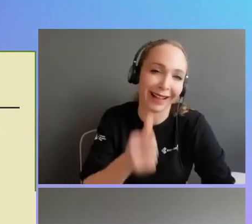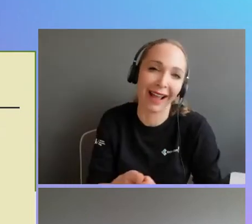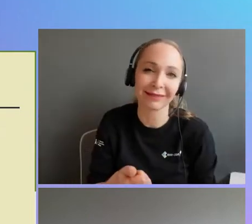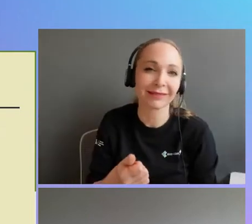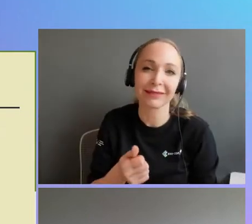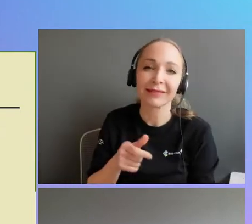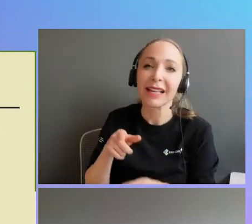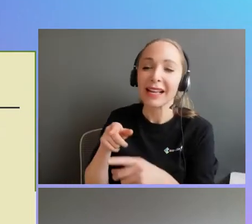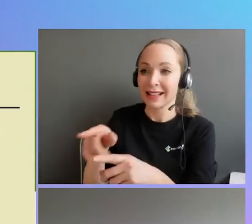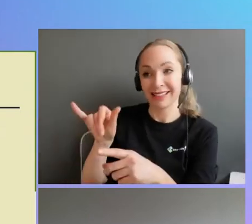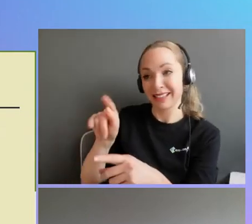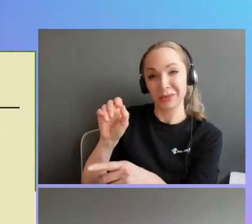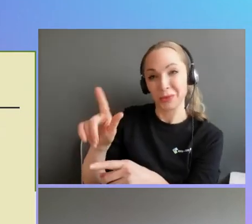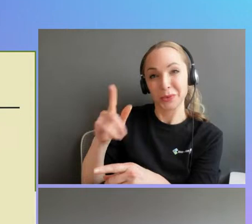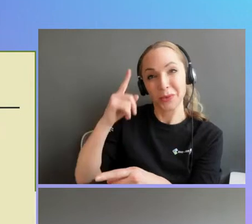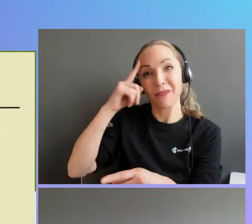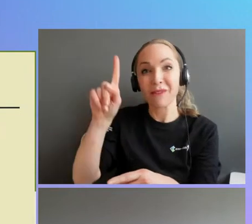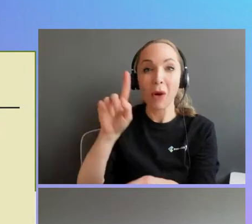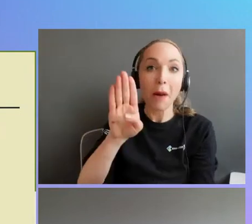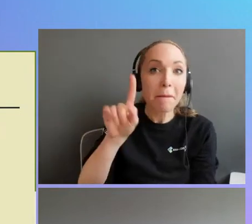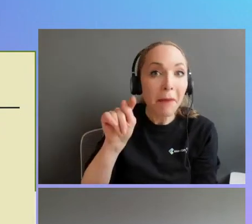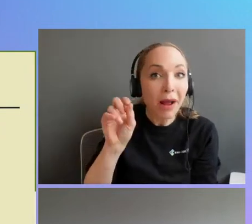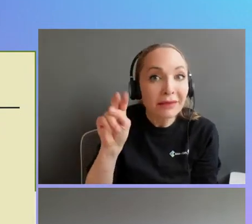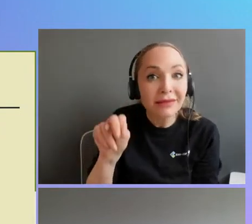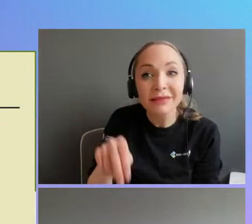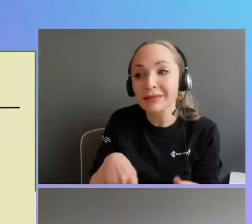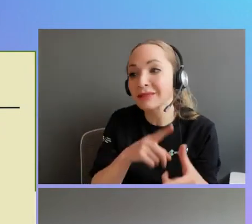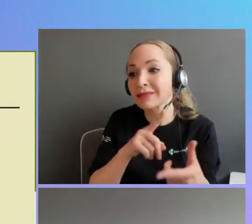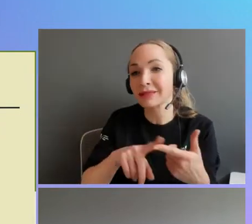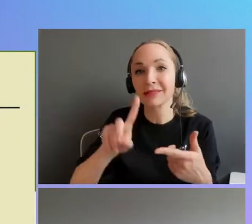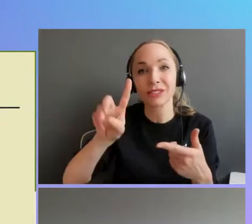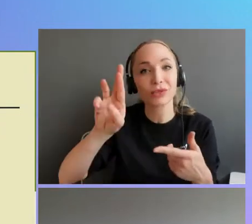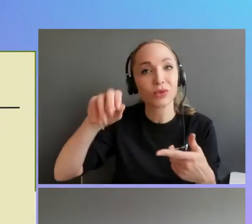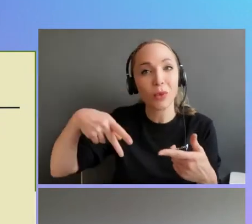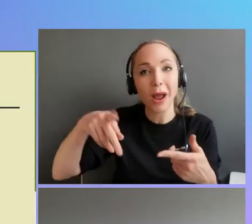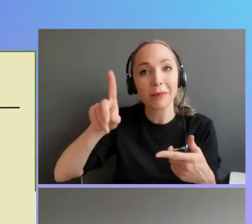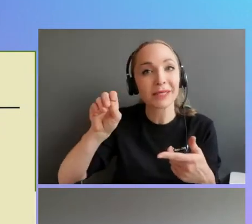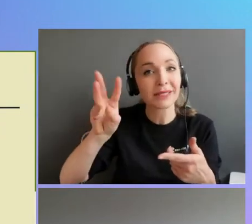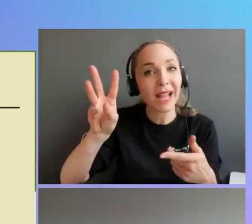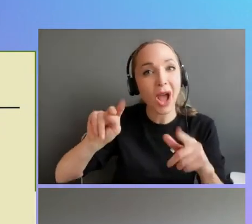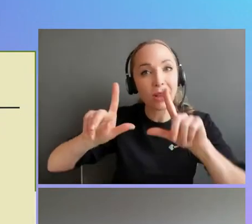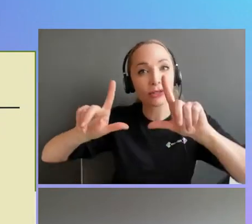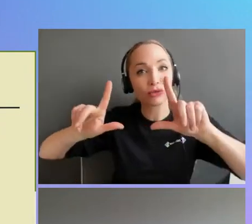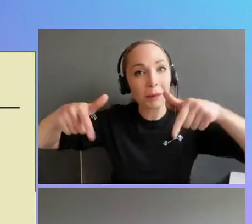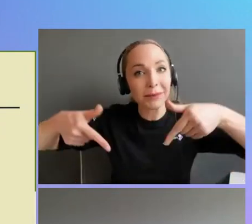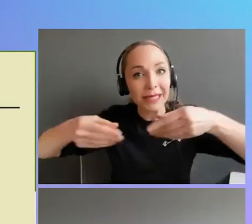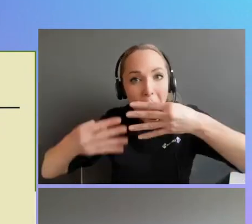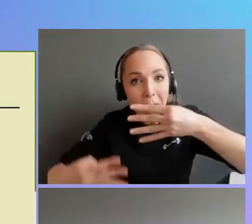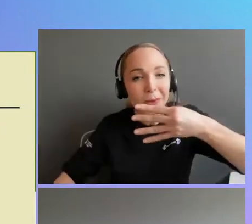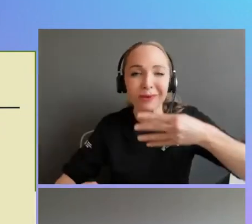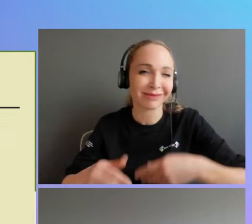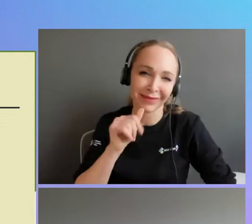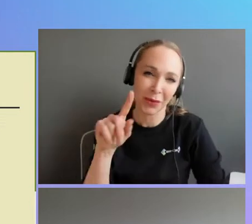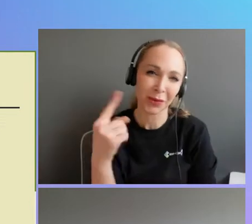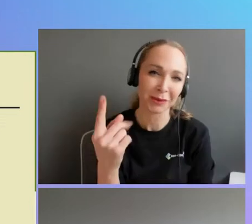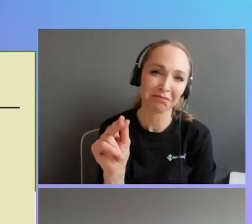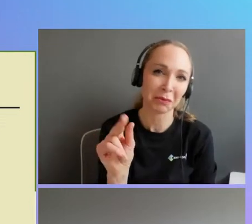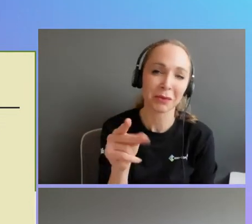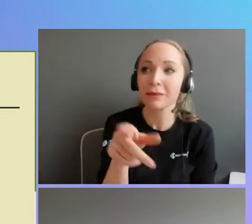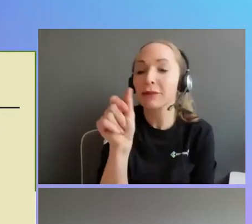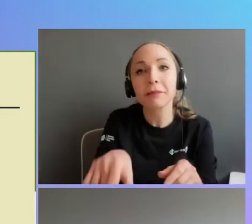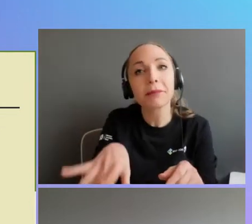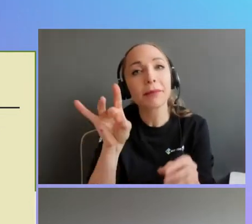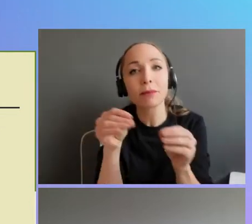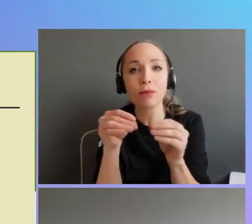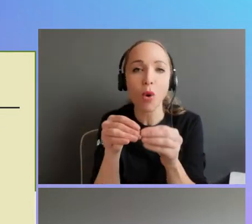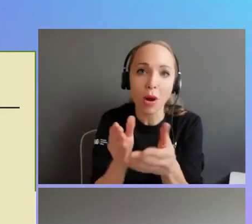drop-downs. You get to choose the scope. So looking at something like